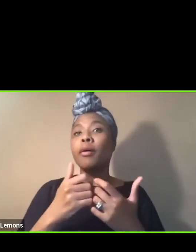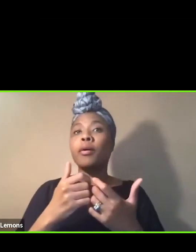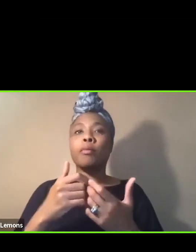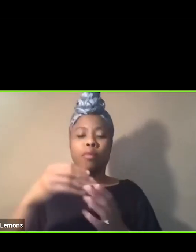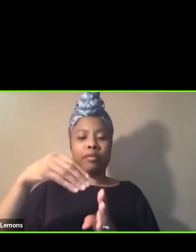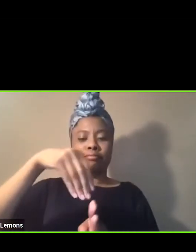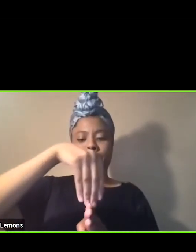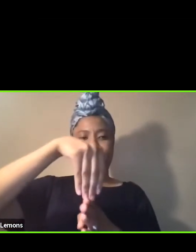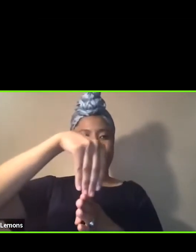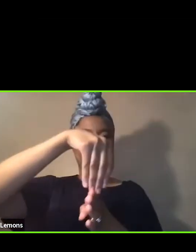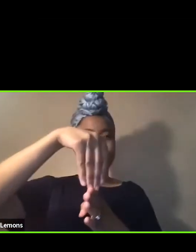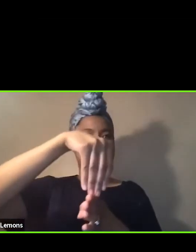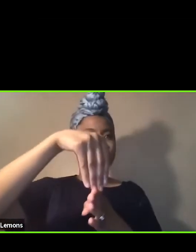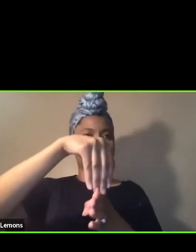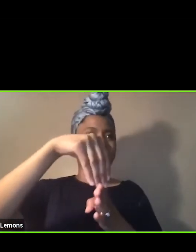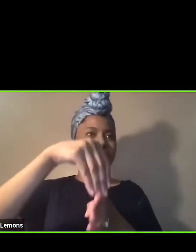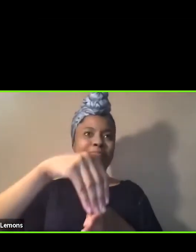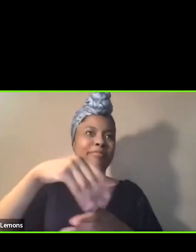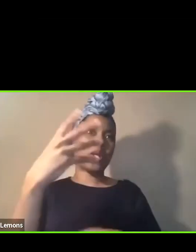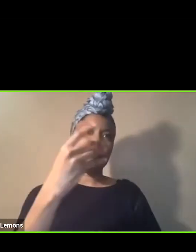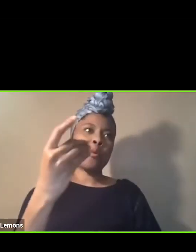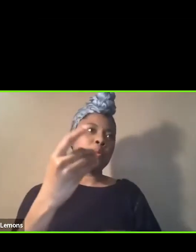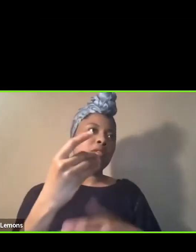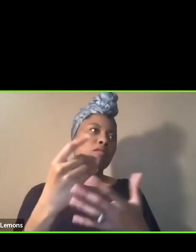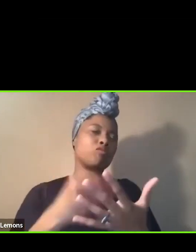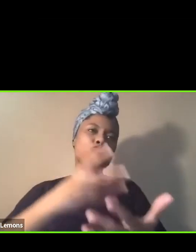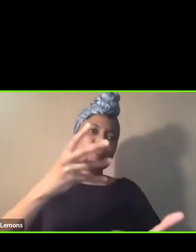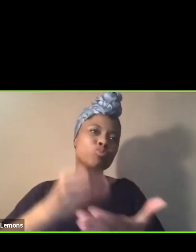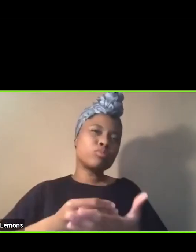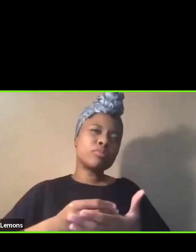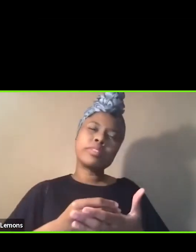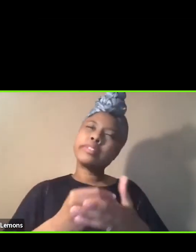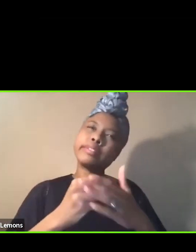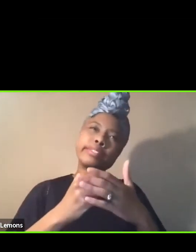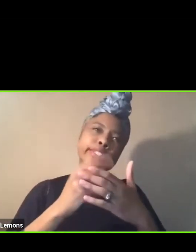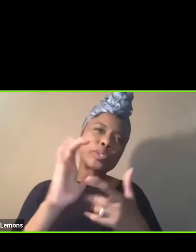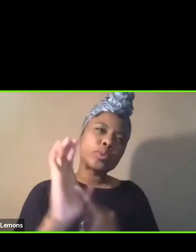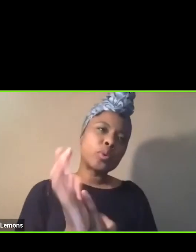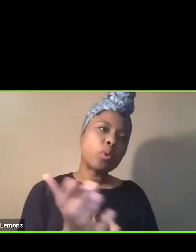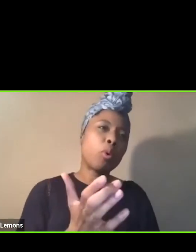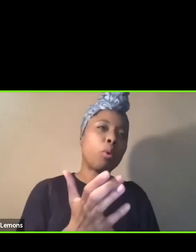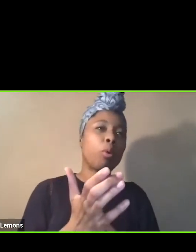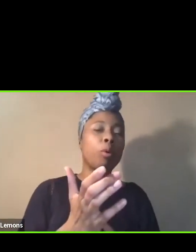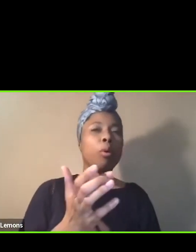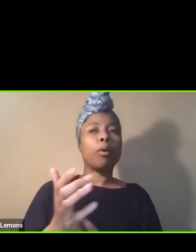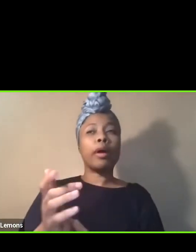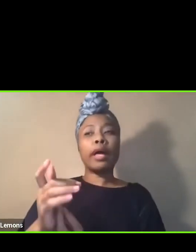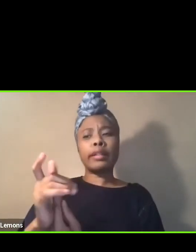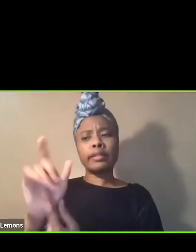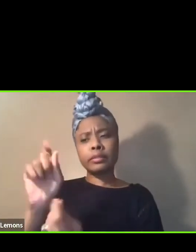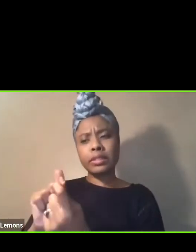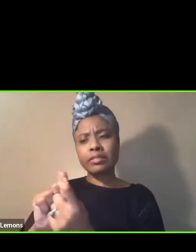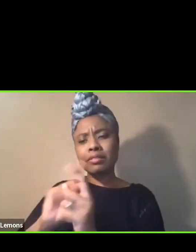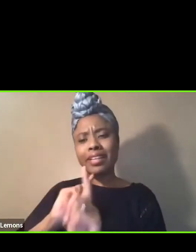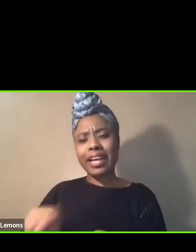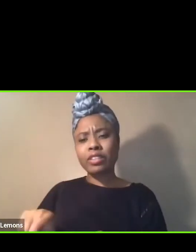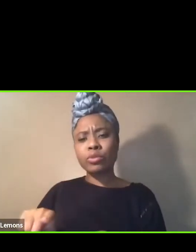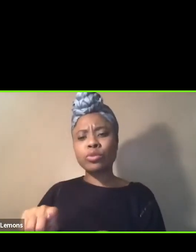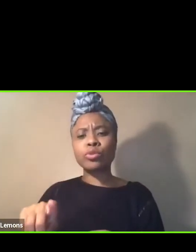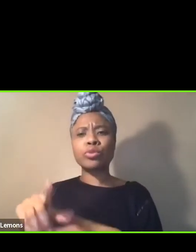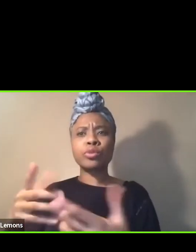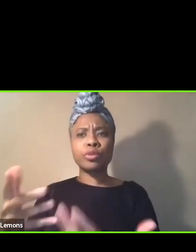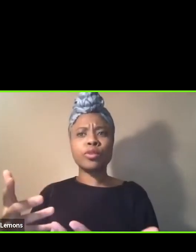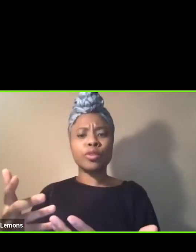these two beautiful, rich cultures, and that there is a particular answer that resides in